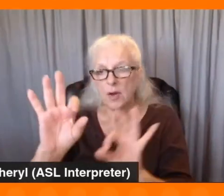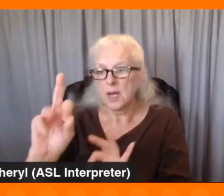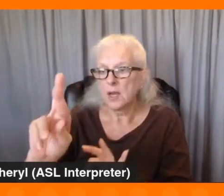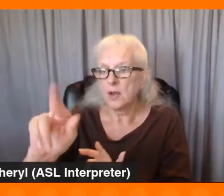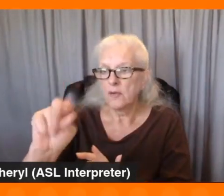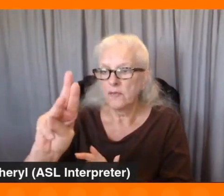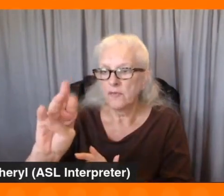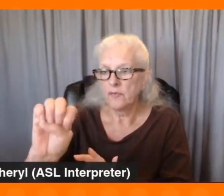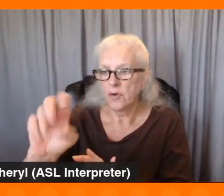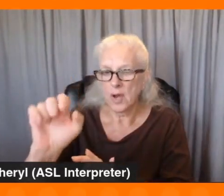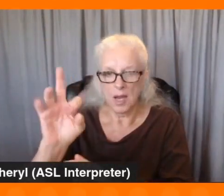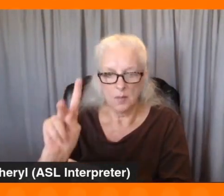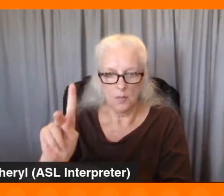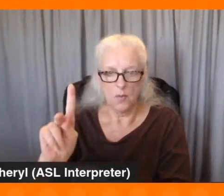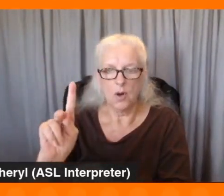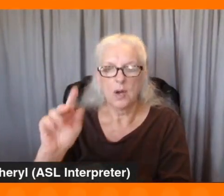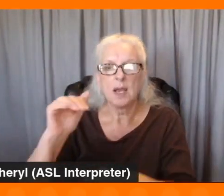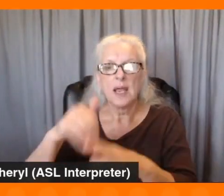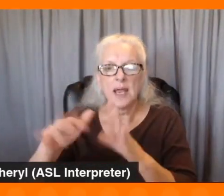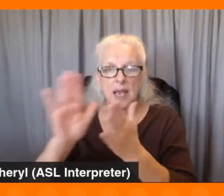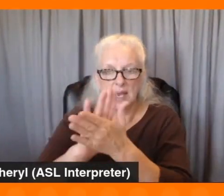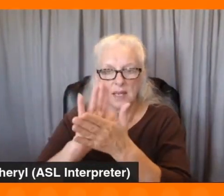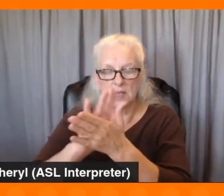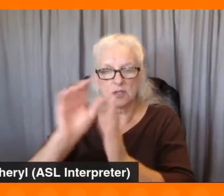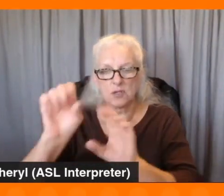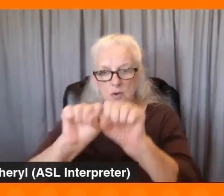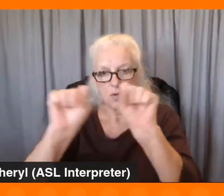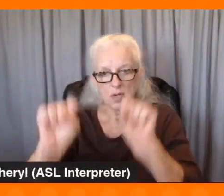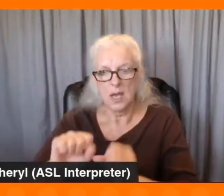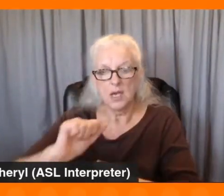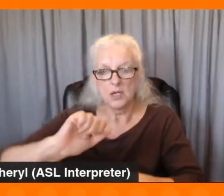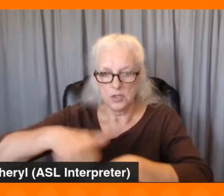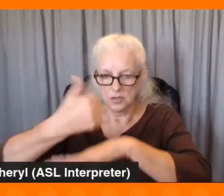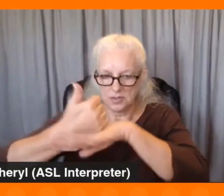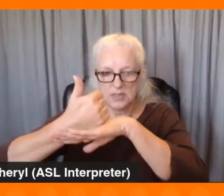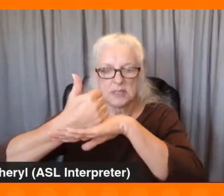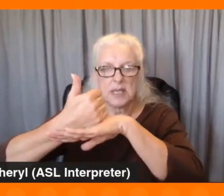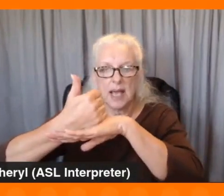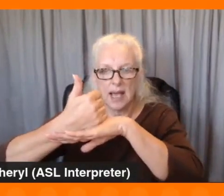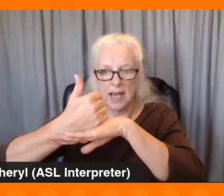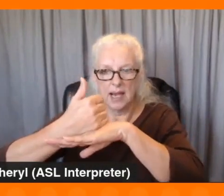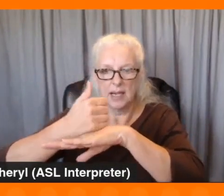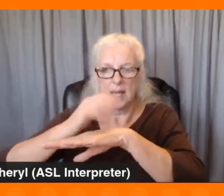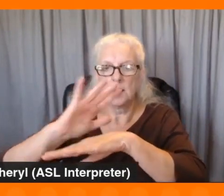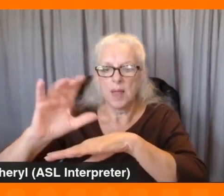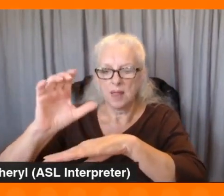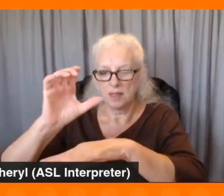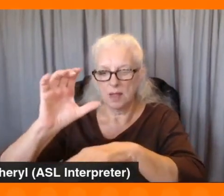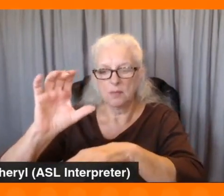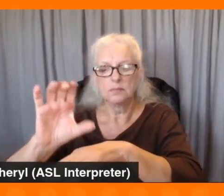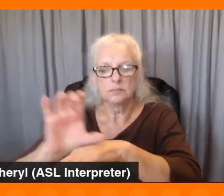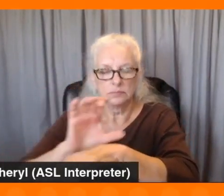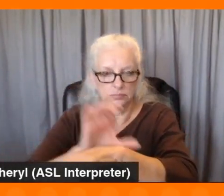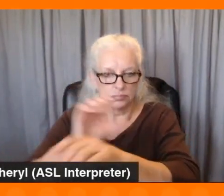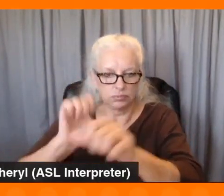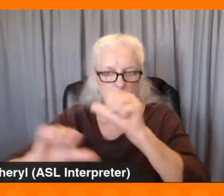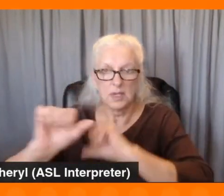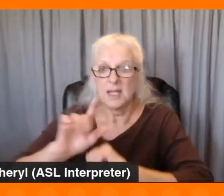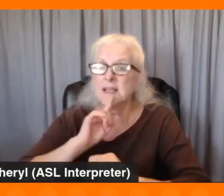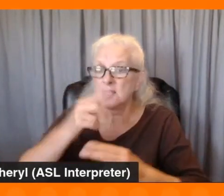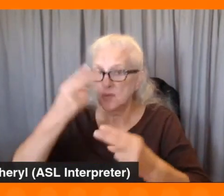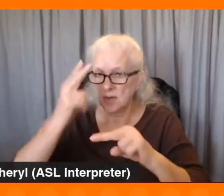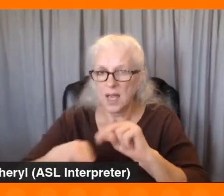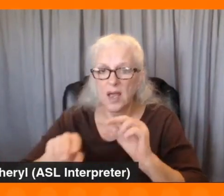assist them in quite literally setting up their computer science pathways, but with equity at the center. It's been a really fun project to this